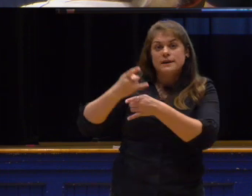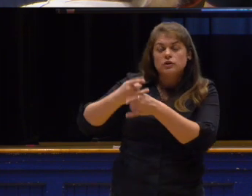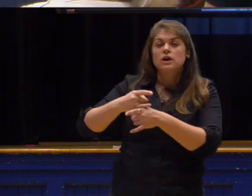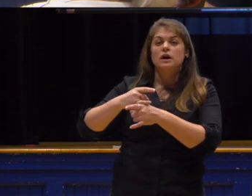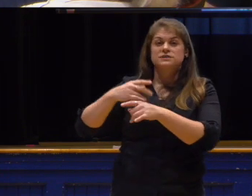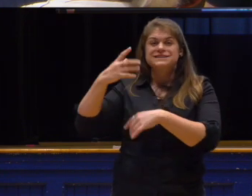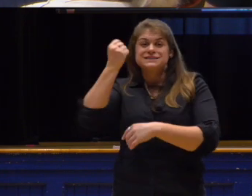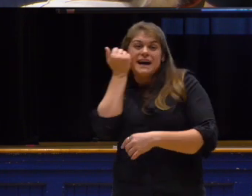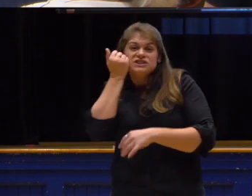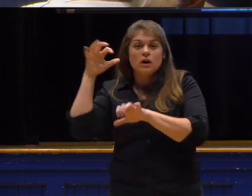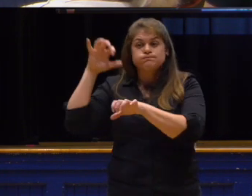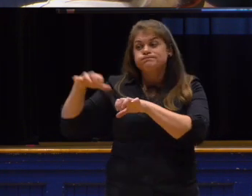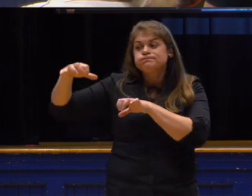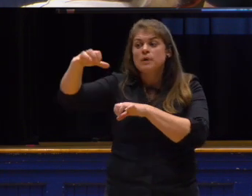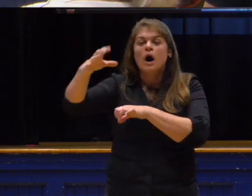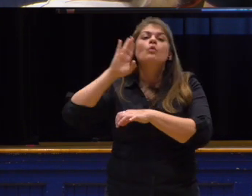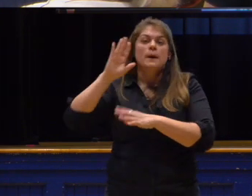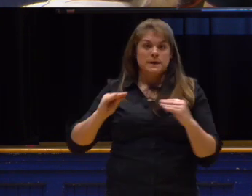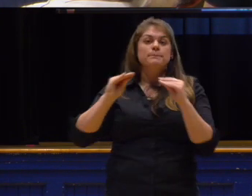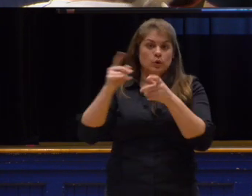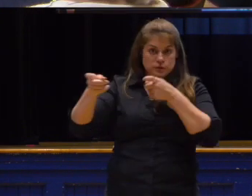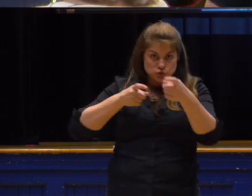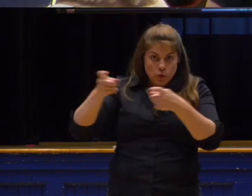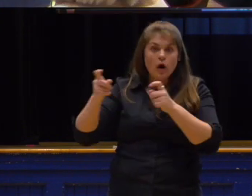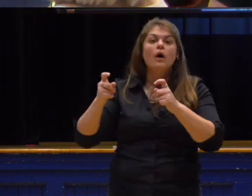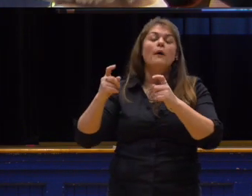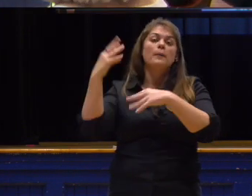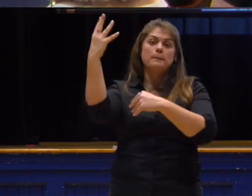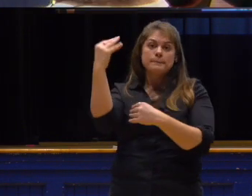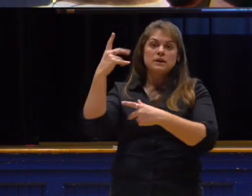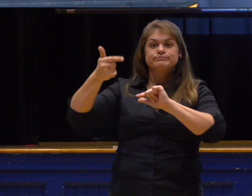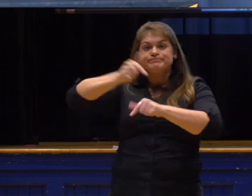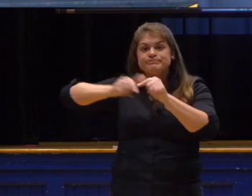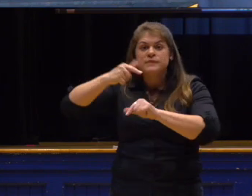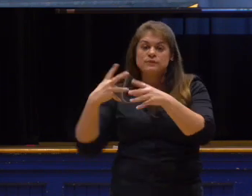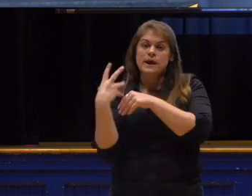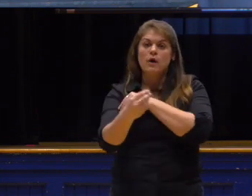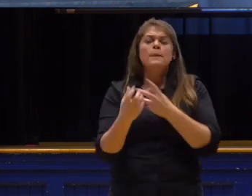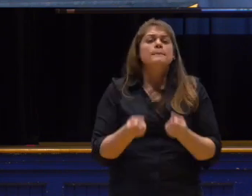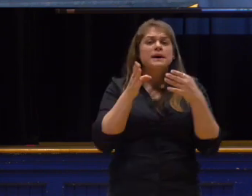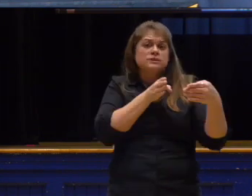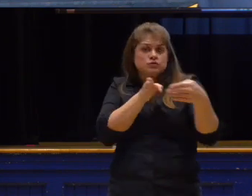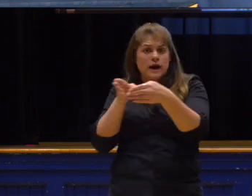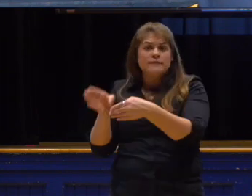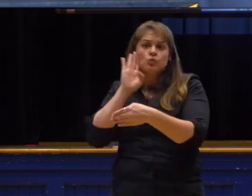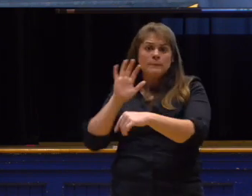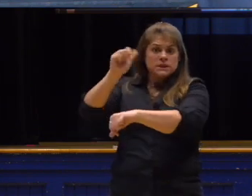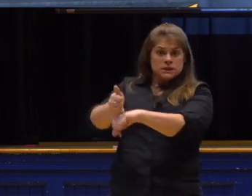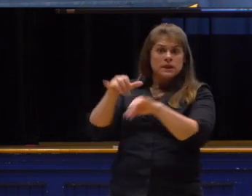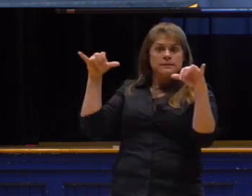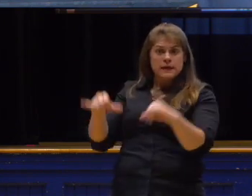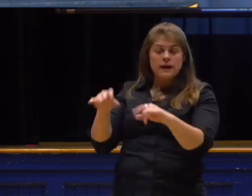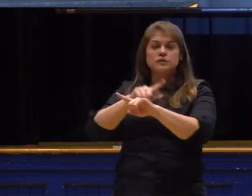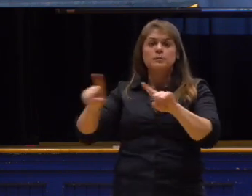going to be controlled to be able to get in and out a lot easier. A lot of the driveways are still going to be there, but getting in and out of